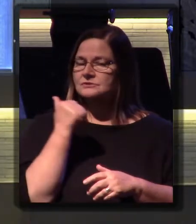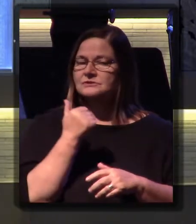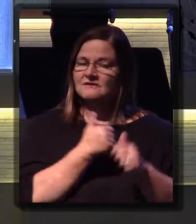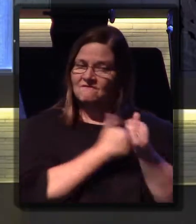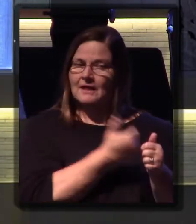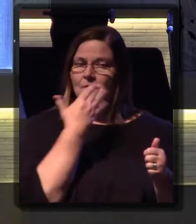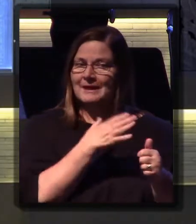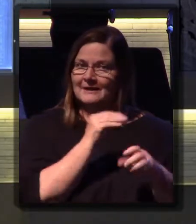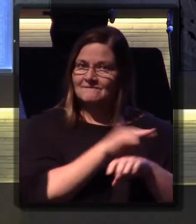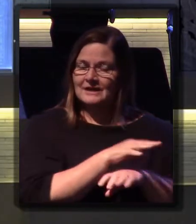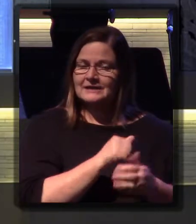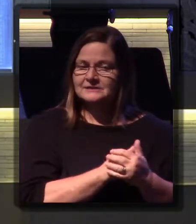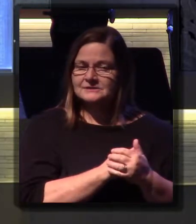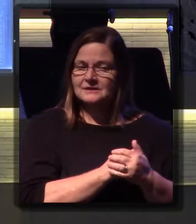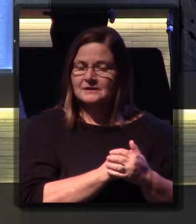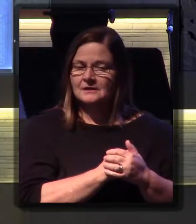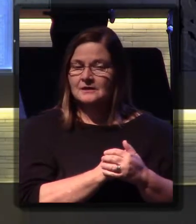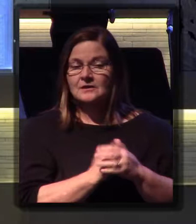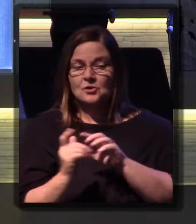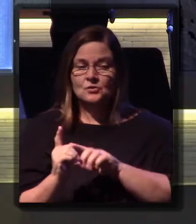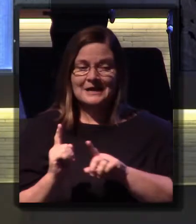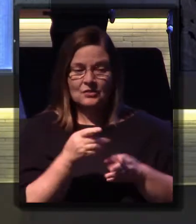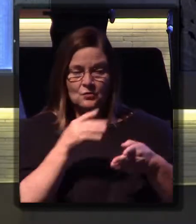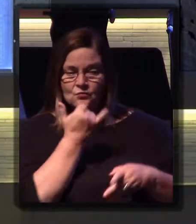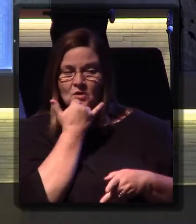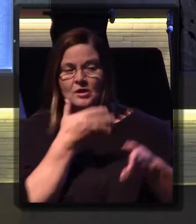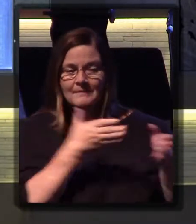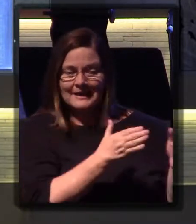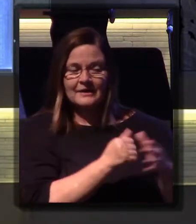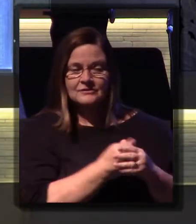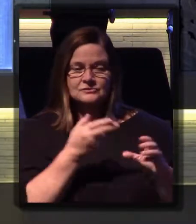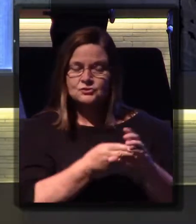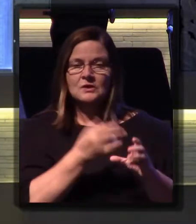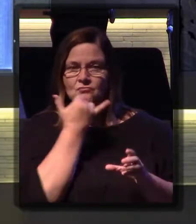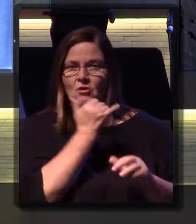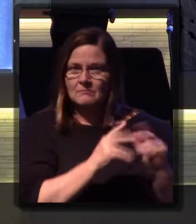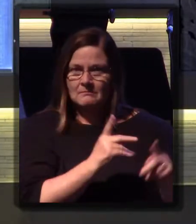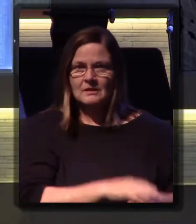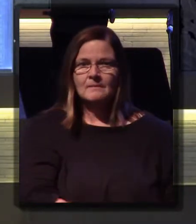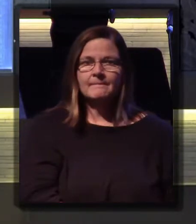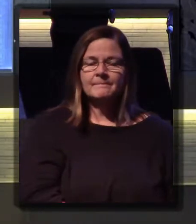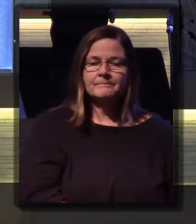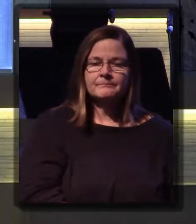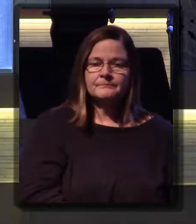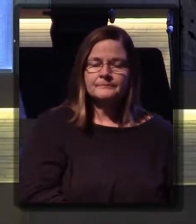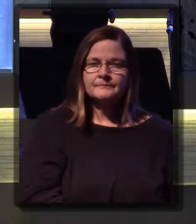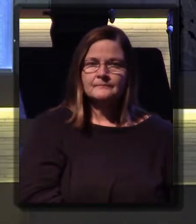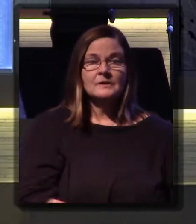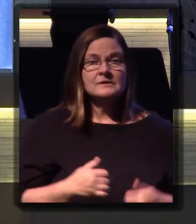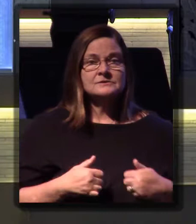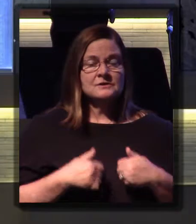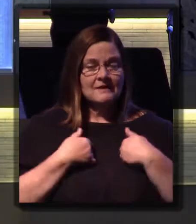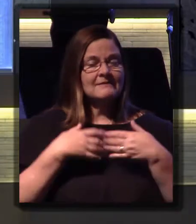This blessed person is one who refuses to follow bad advice down the wrong path to join the wrong